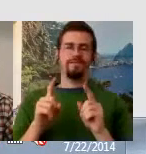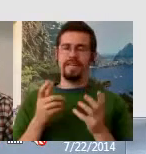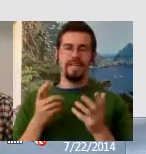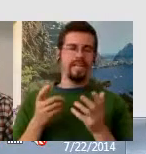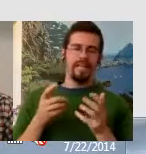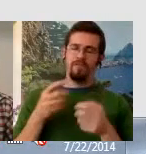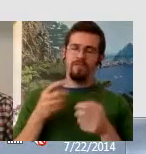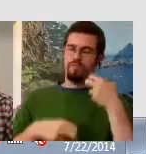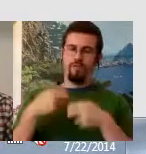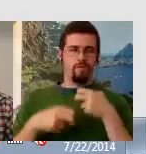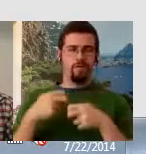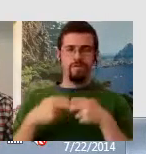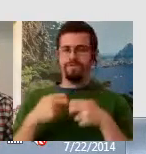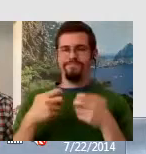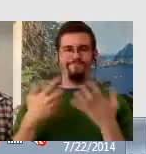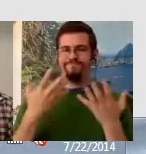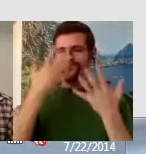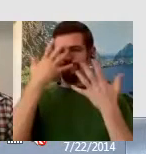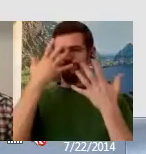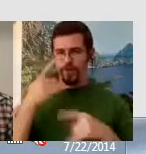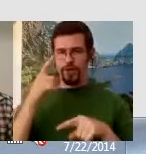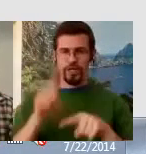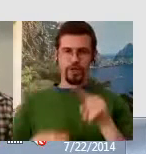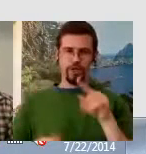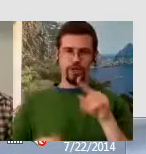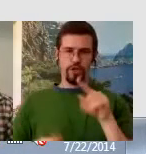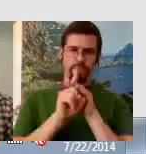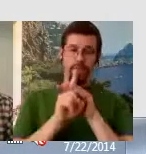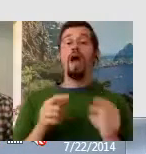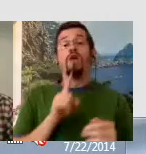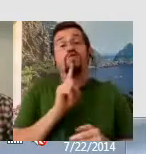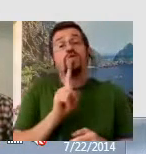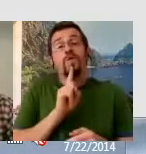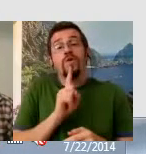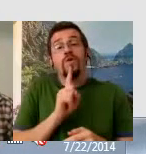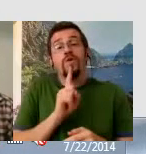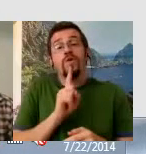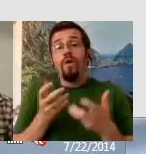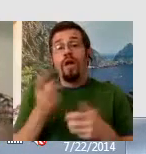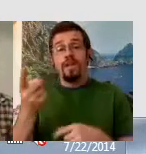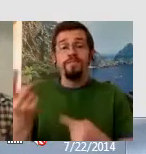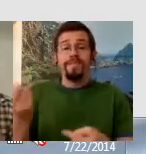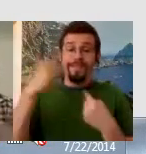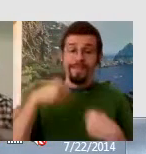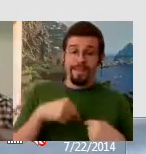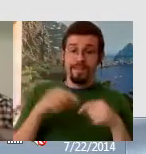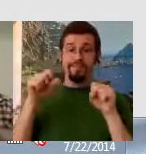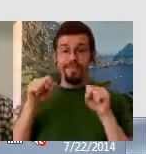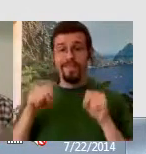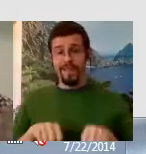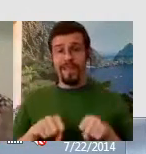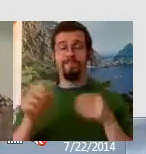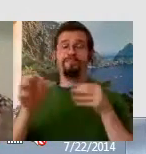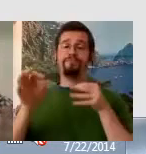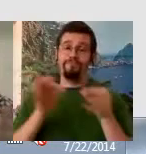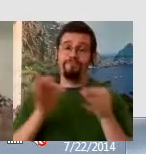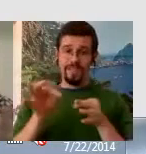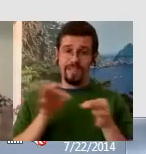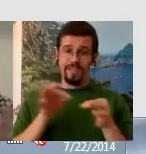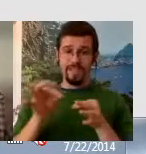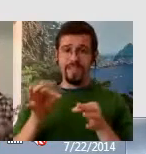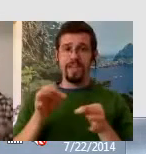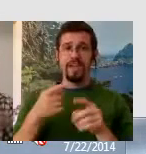and he could not come. I really wanted him to come so that he can explain from a